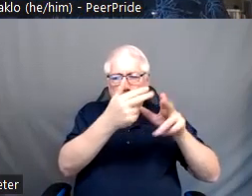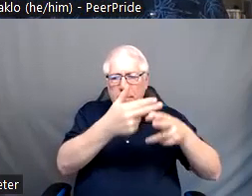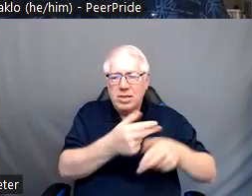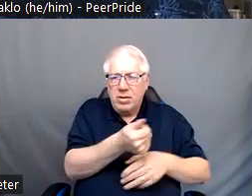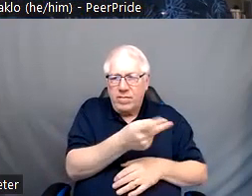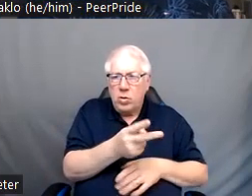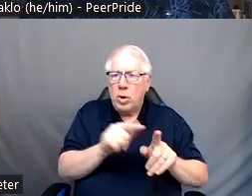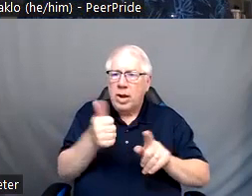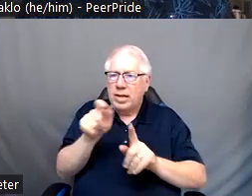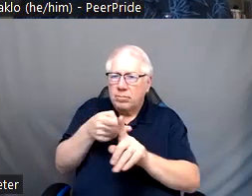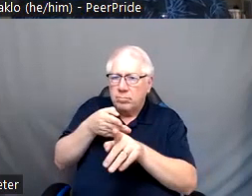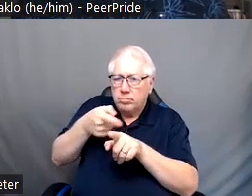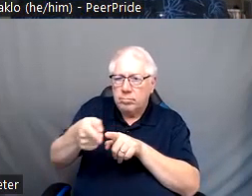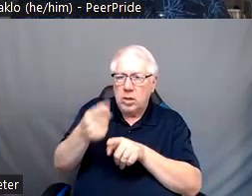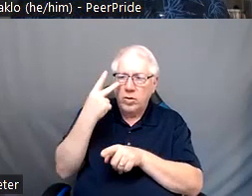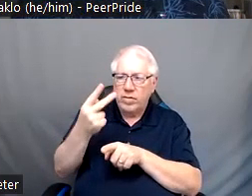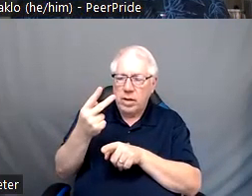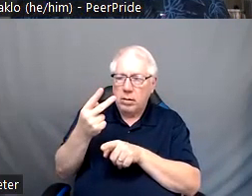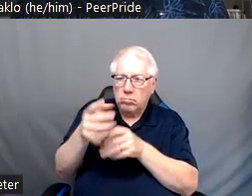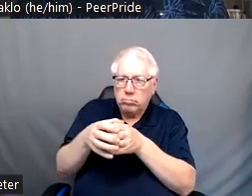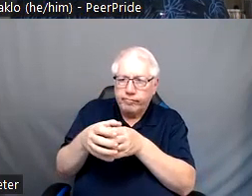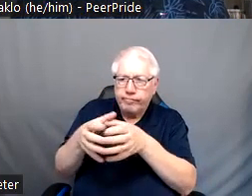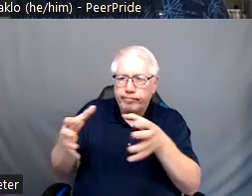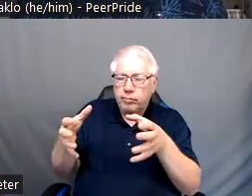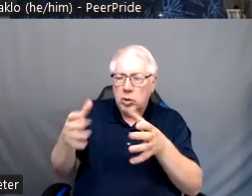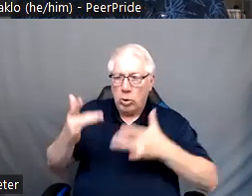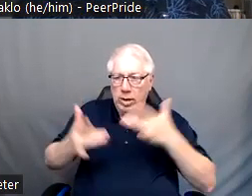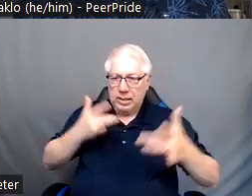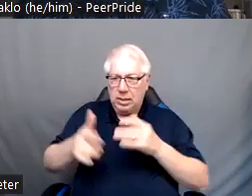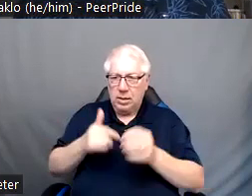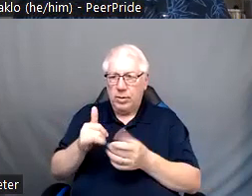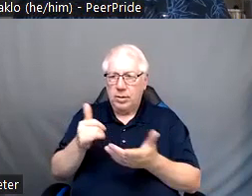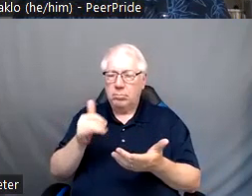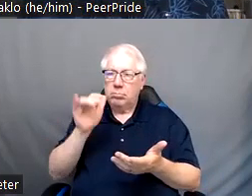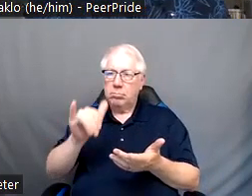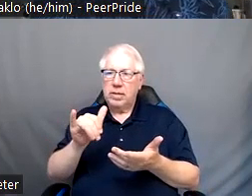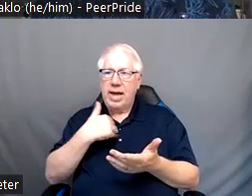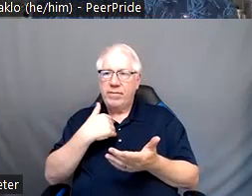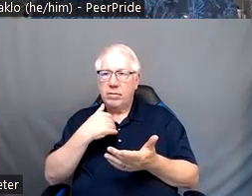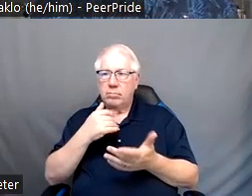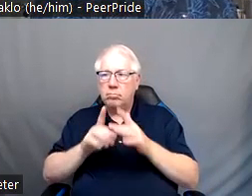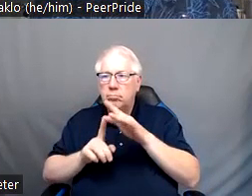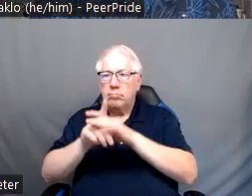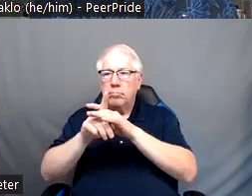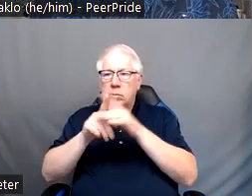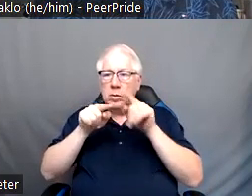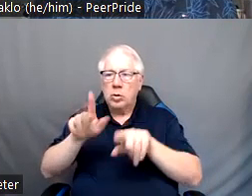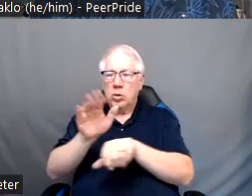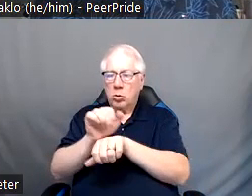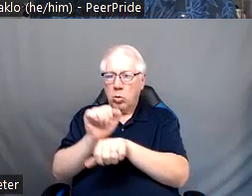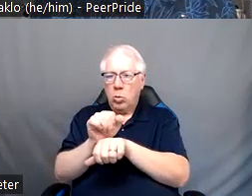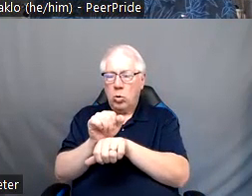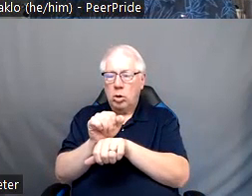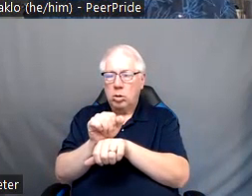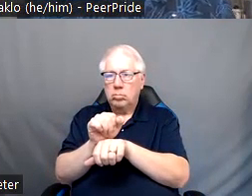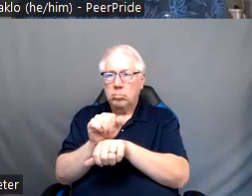of practice that you've seen growing that you're particularly excited about that have come up during your work